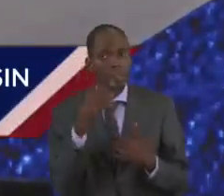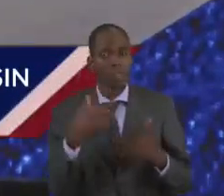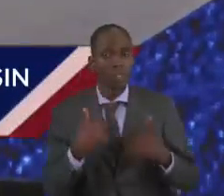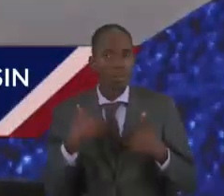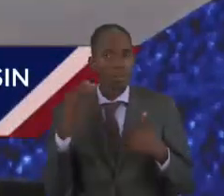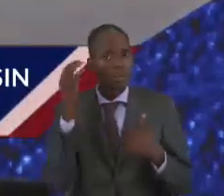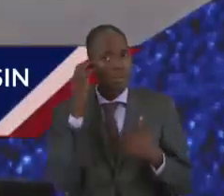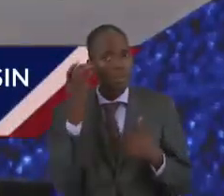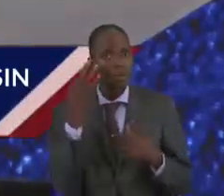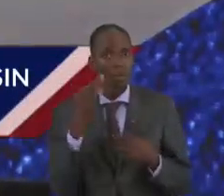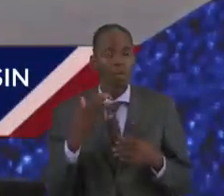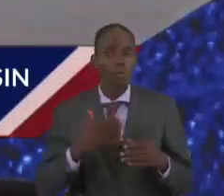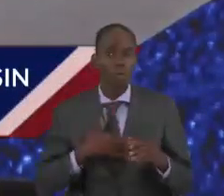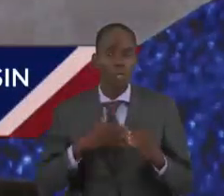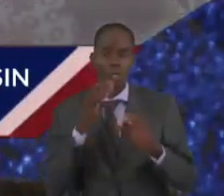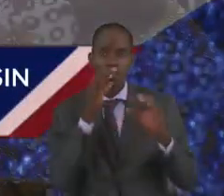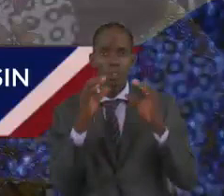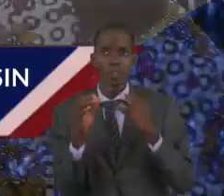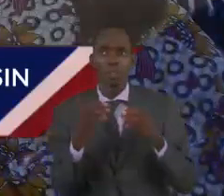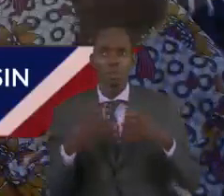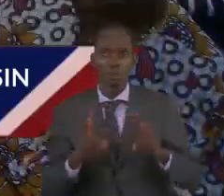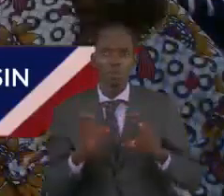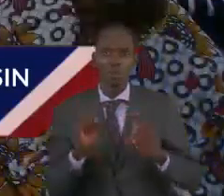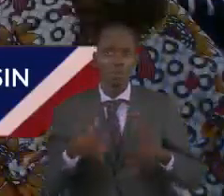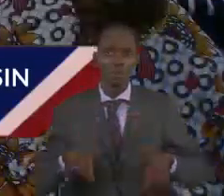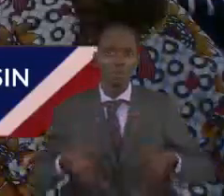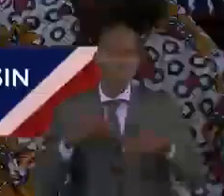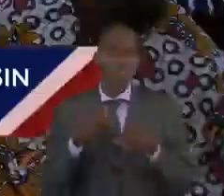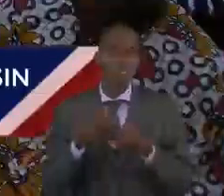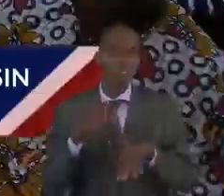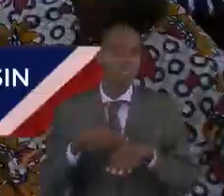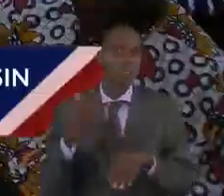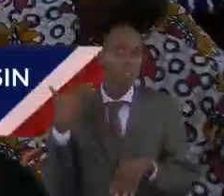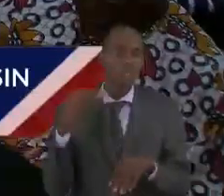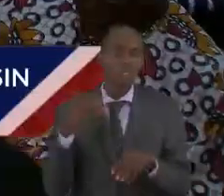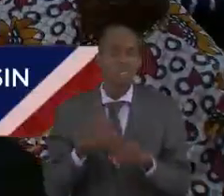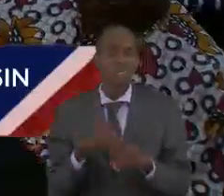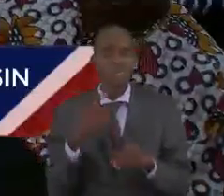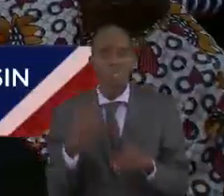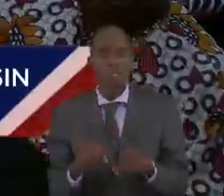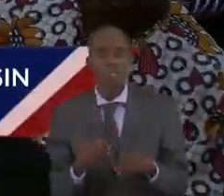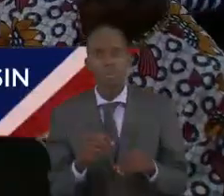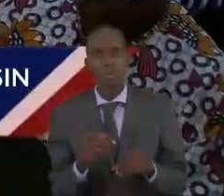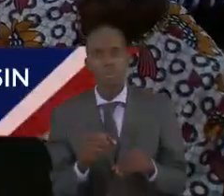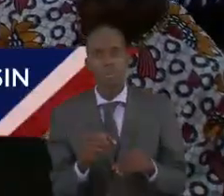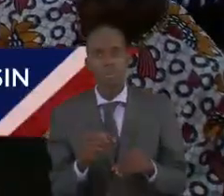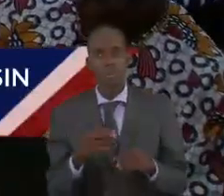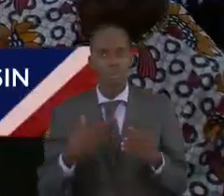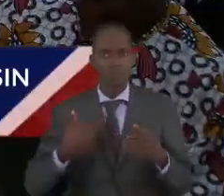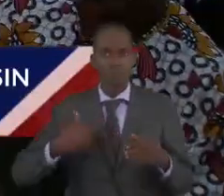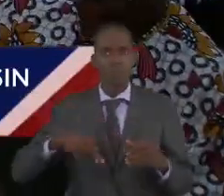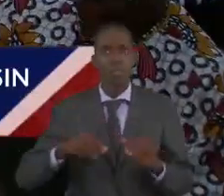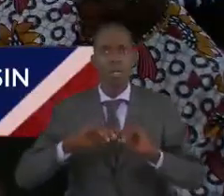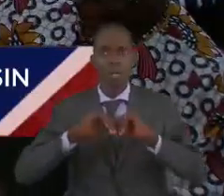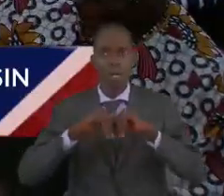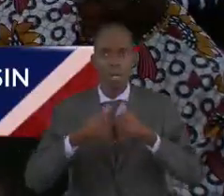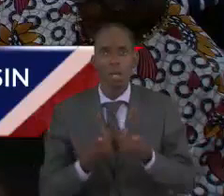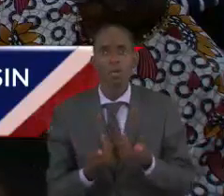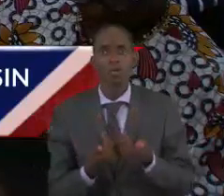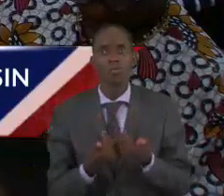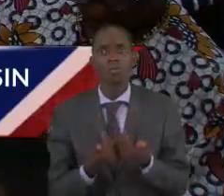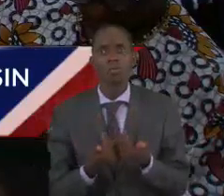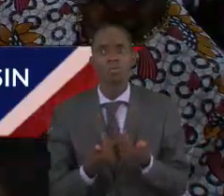For ye have heard of my conversation, manner of life in time past in the Jews' religion, how